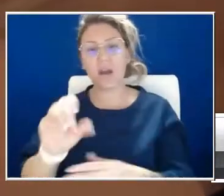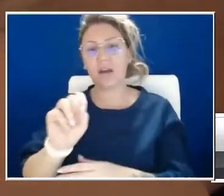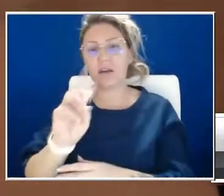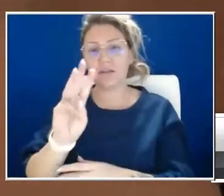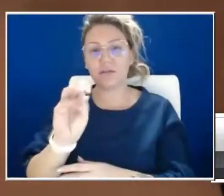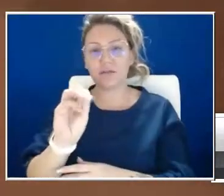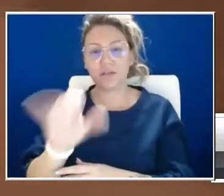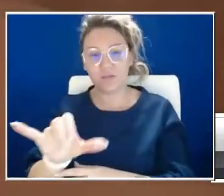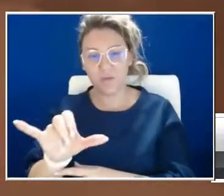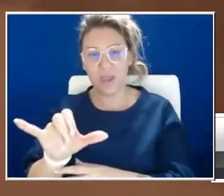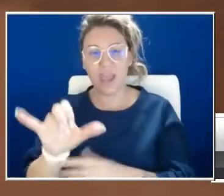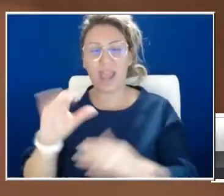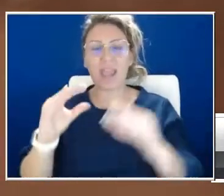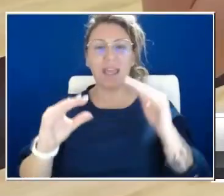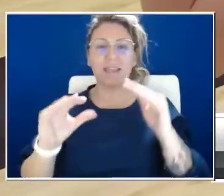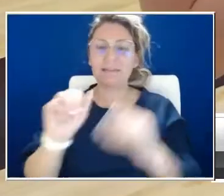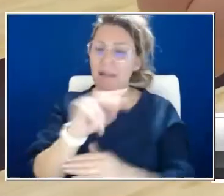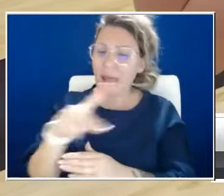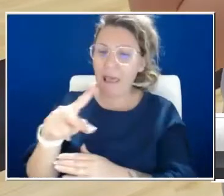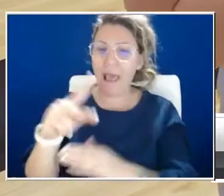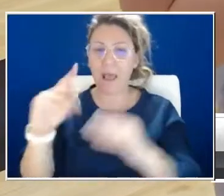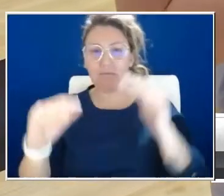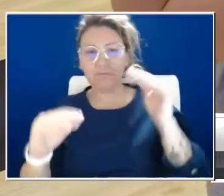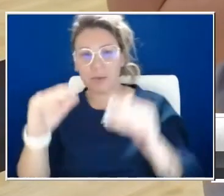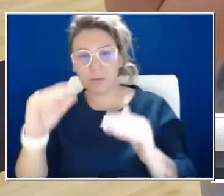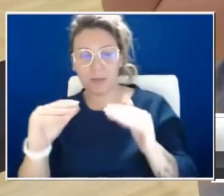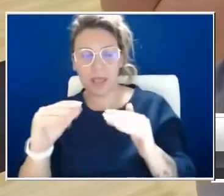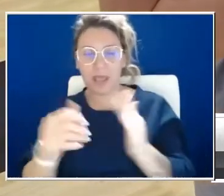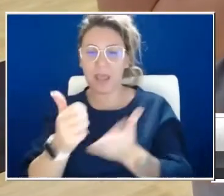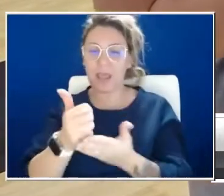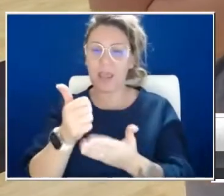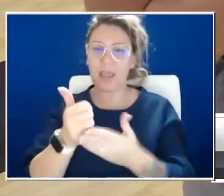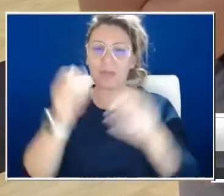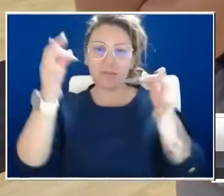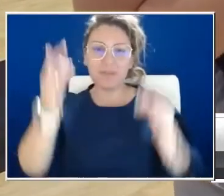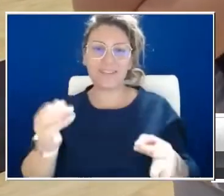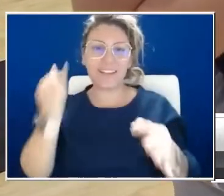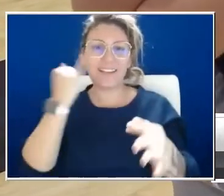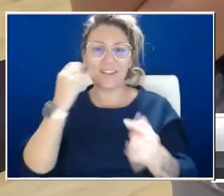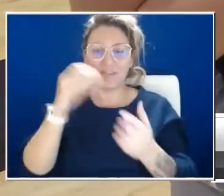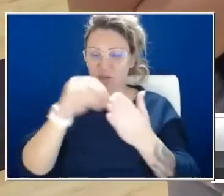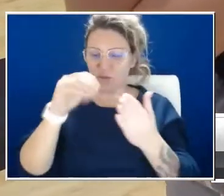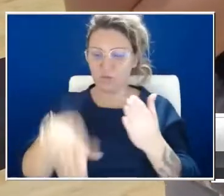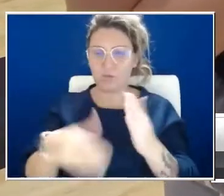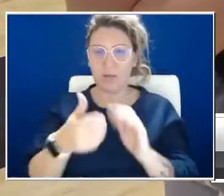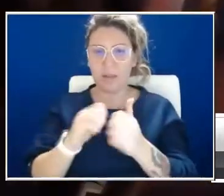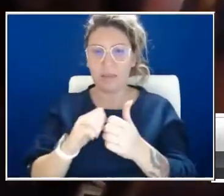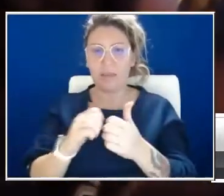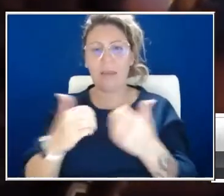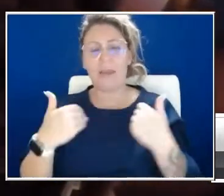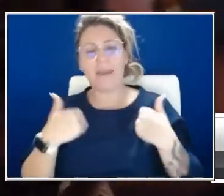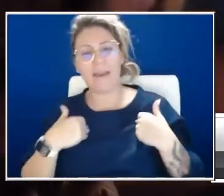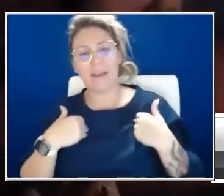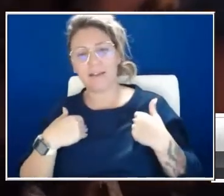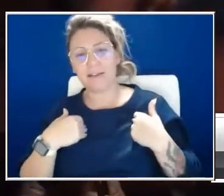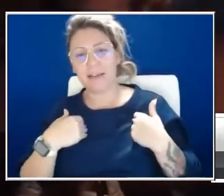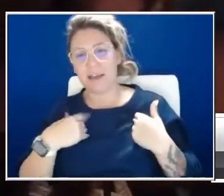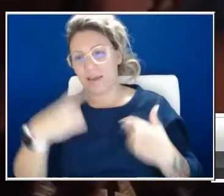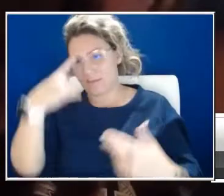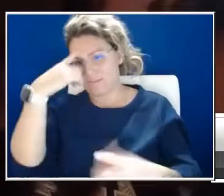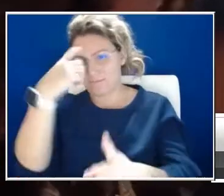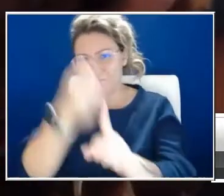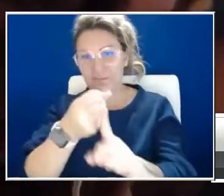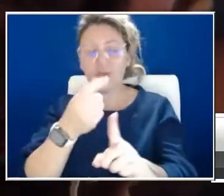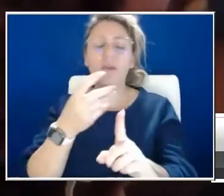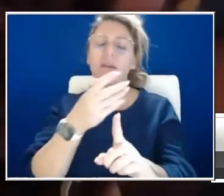and cognitive test to help determine whether a student athlete has a concussion or doesn't, and whether it's safe or not to